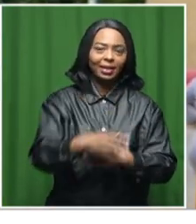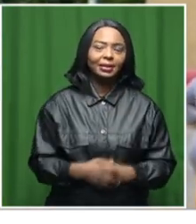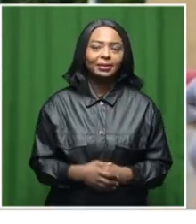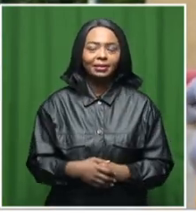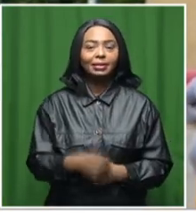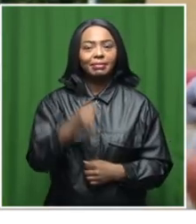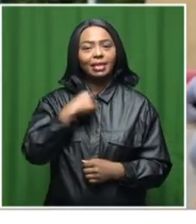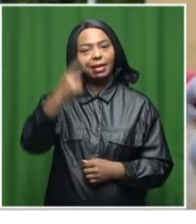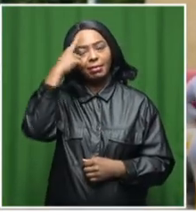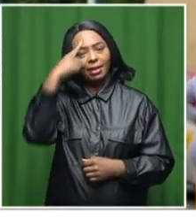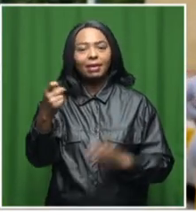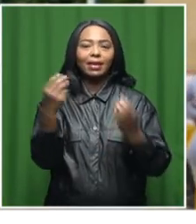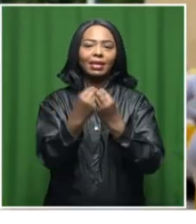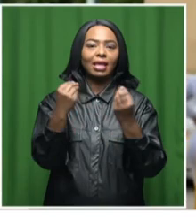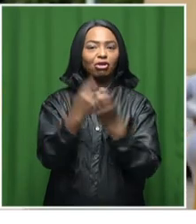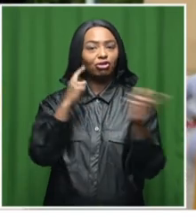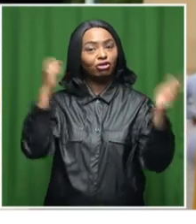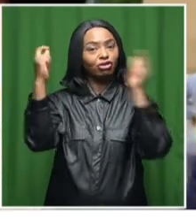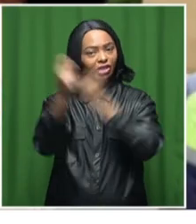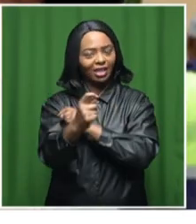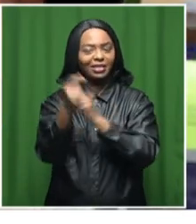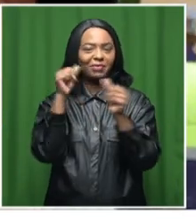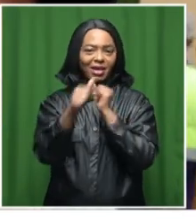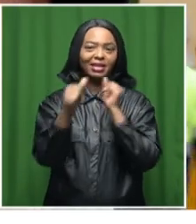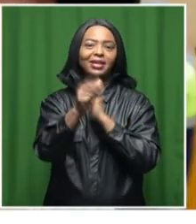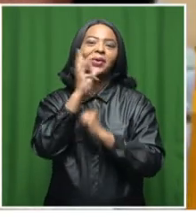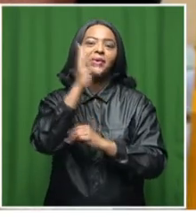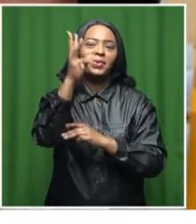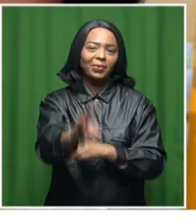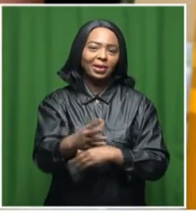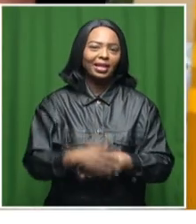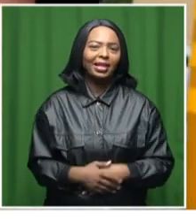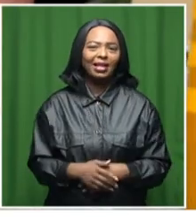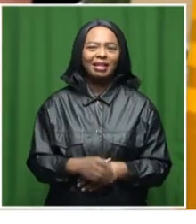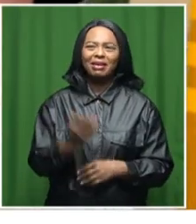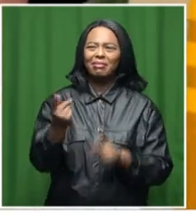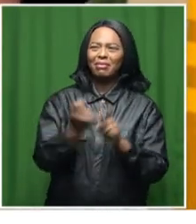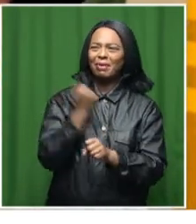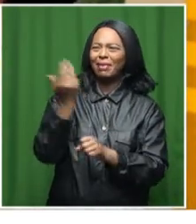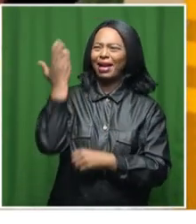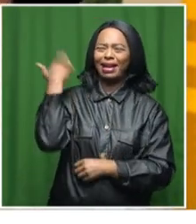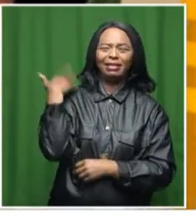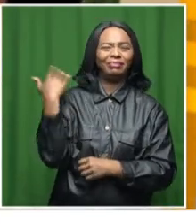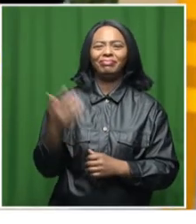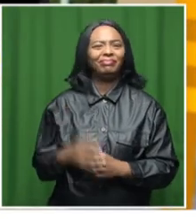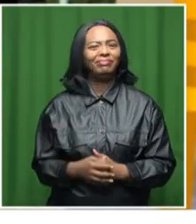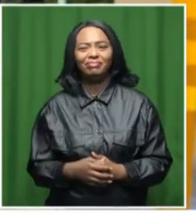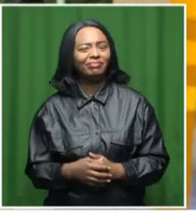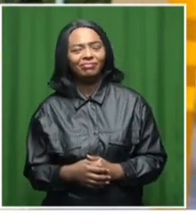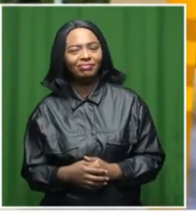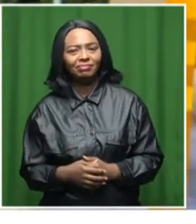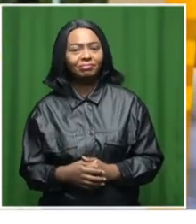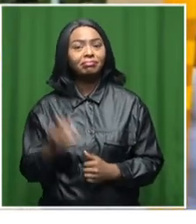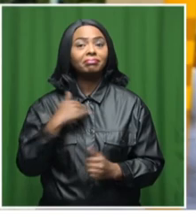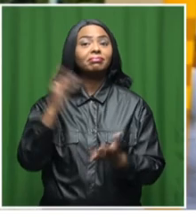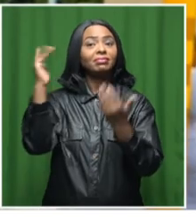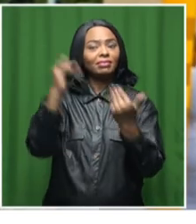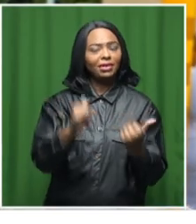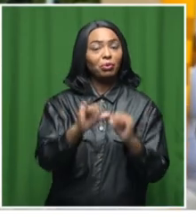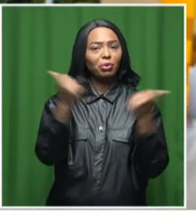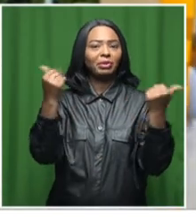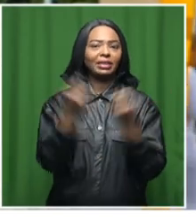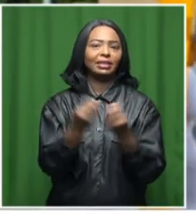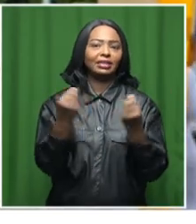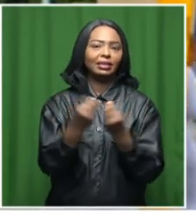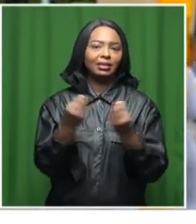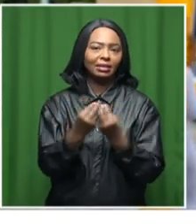to believe that things will change for better, unlike in the past governments. We are expecting great things